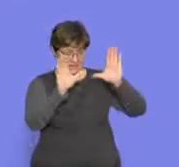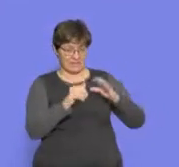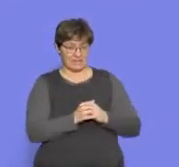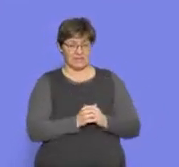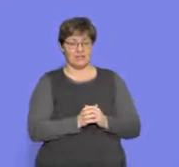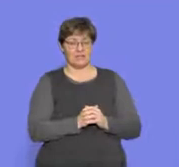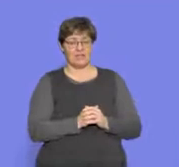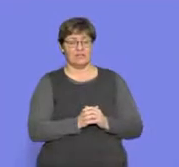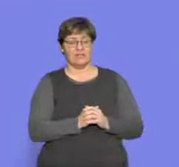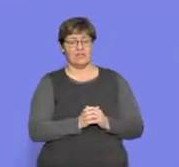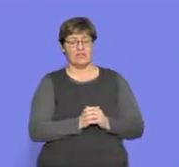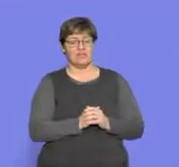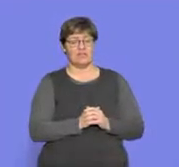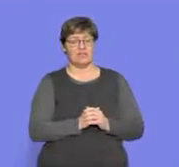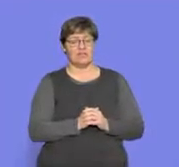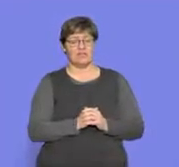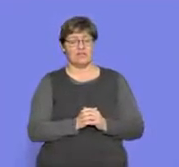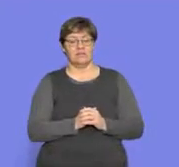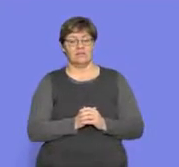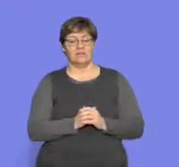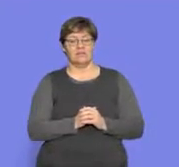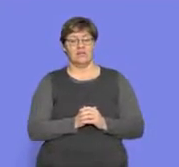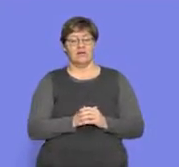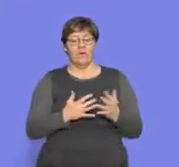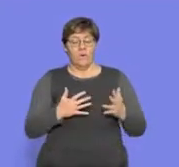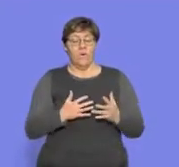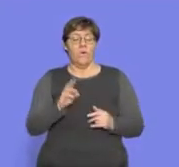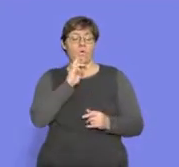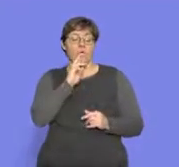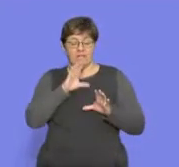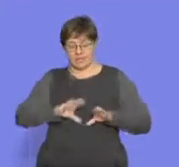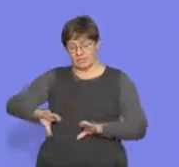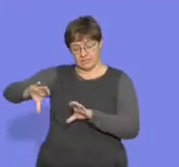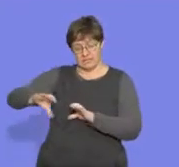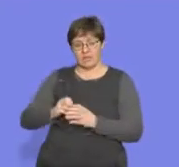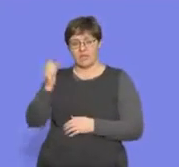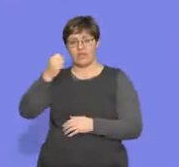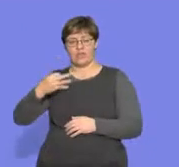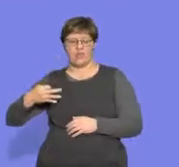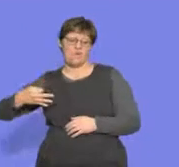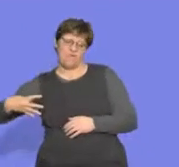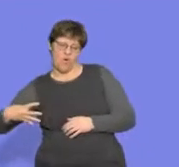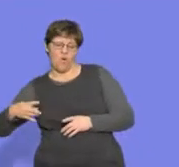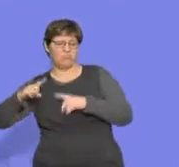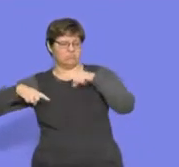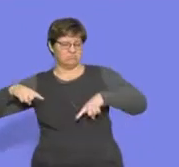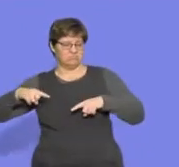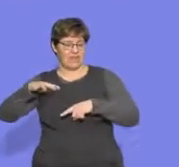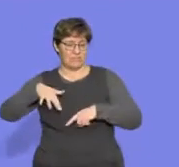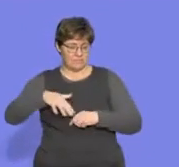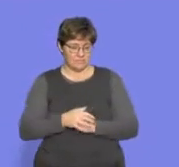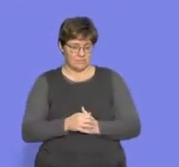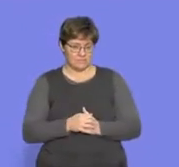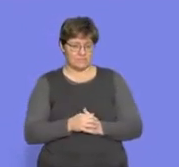up into the 7 different areas, or our aquatic biomes are also broken up into 3 or 4 different areas.